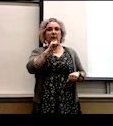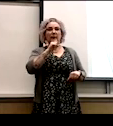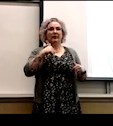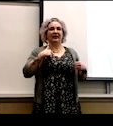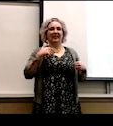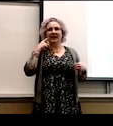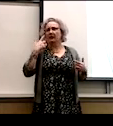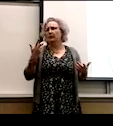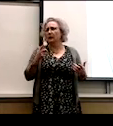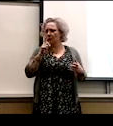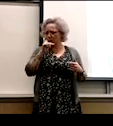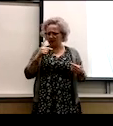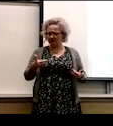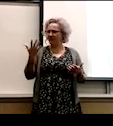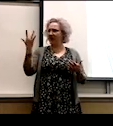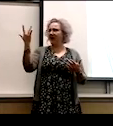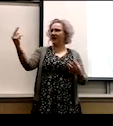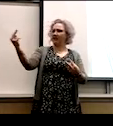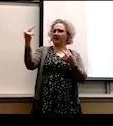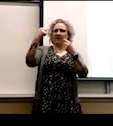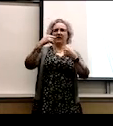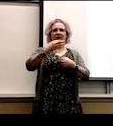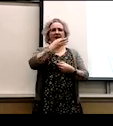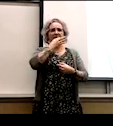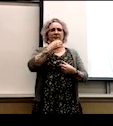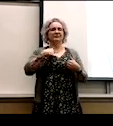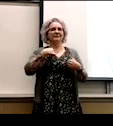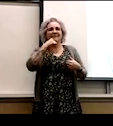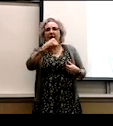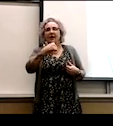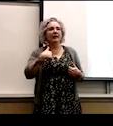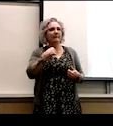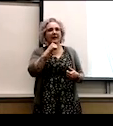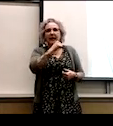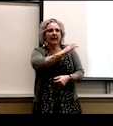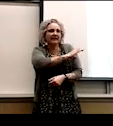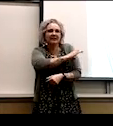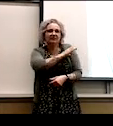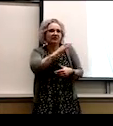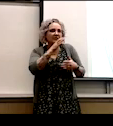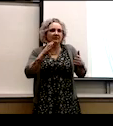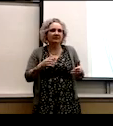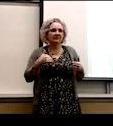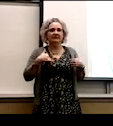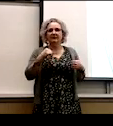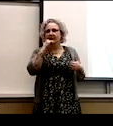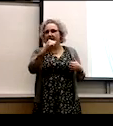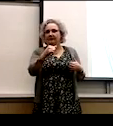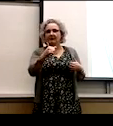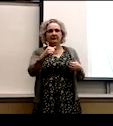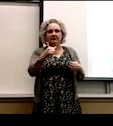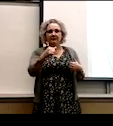a simple internist who, I'm a clinician teacher. I'm going to just do my